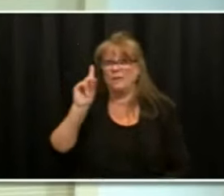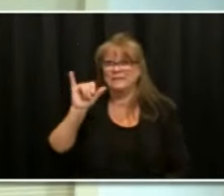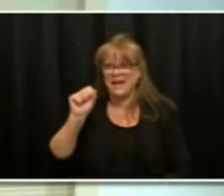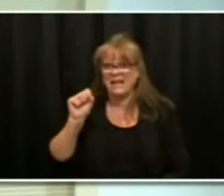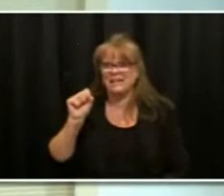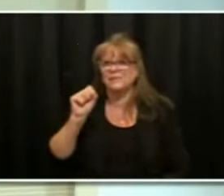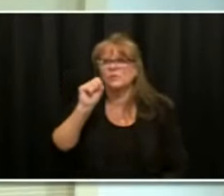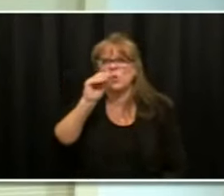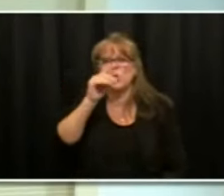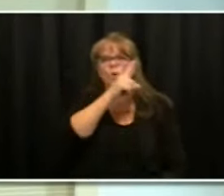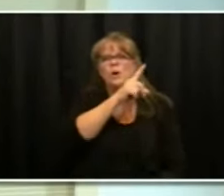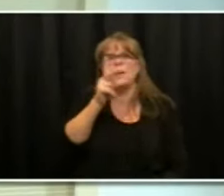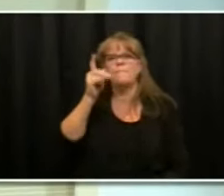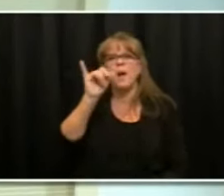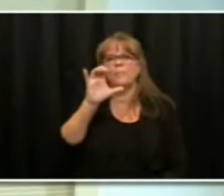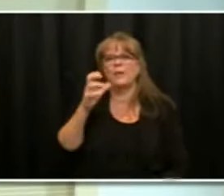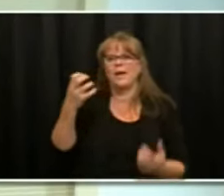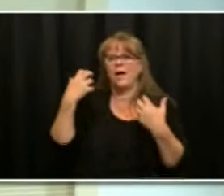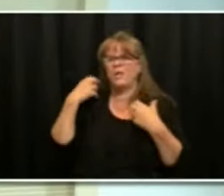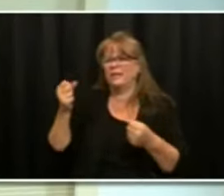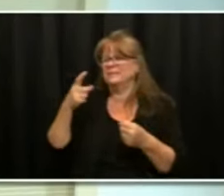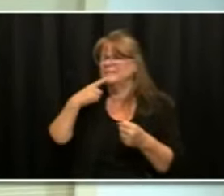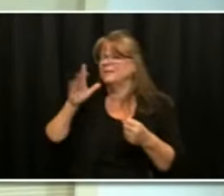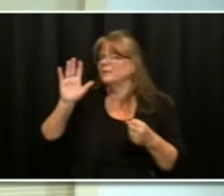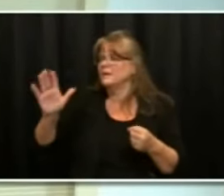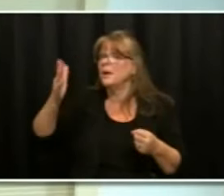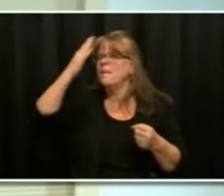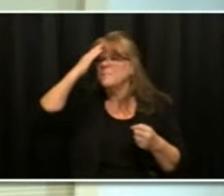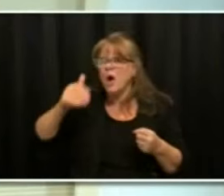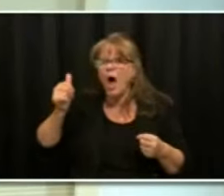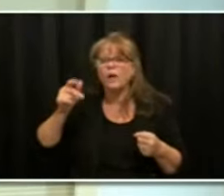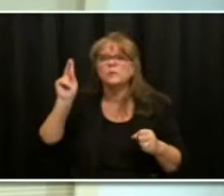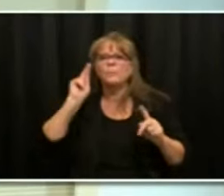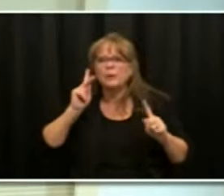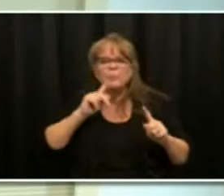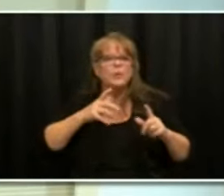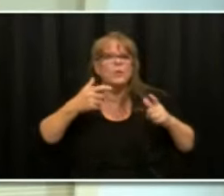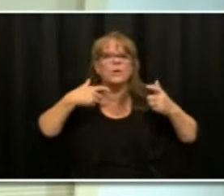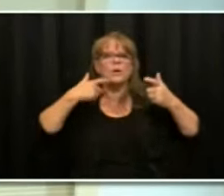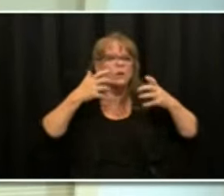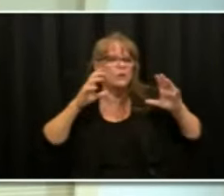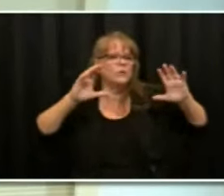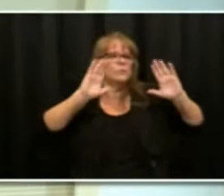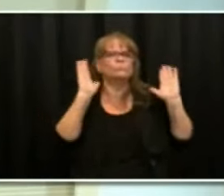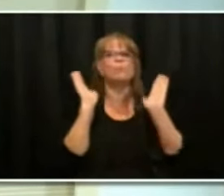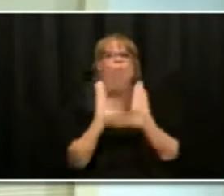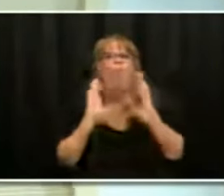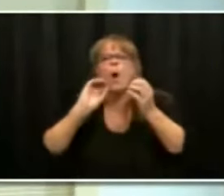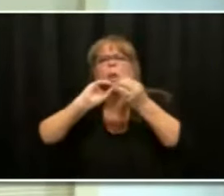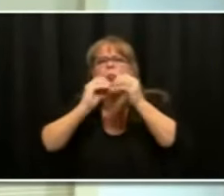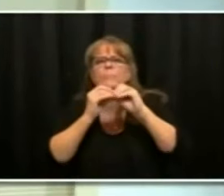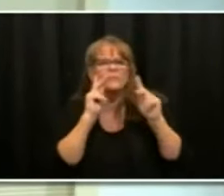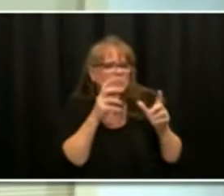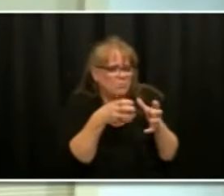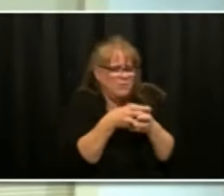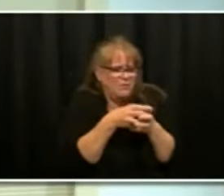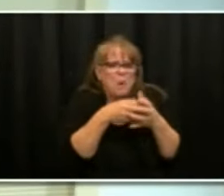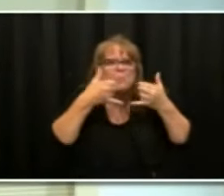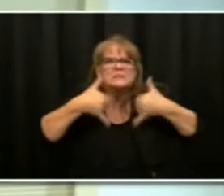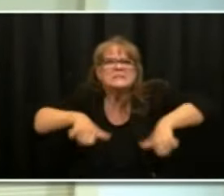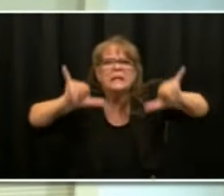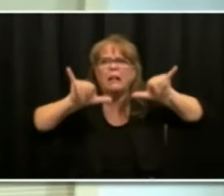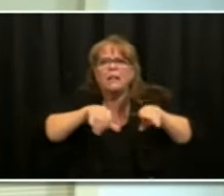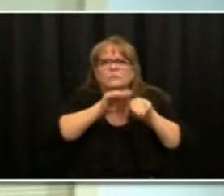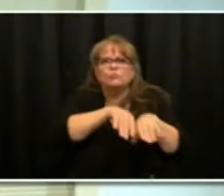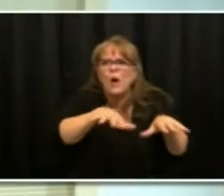that is caused by people meeting in small groups, being lax. People in the break room at work, people having people over